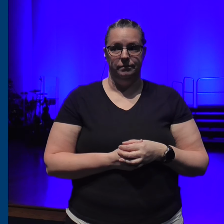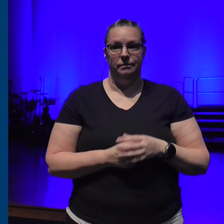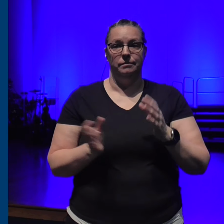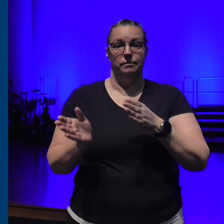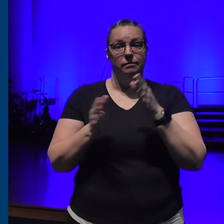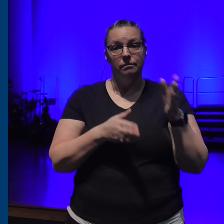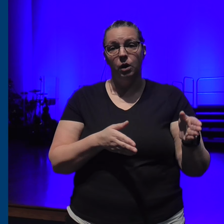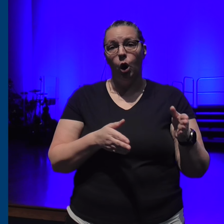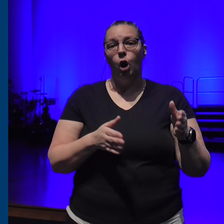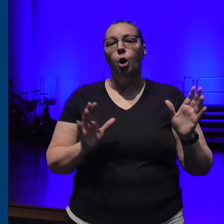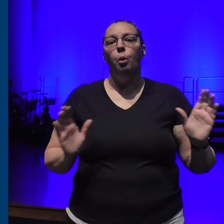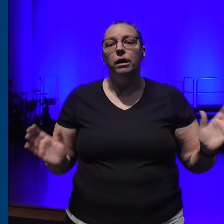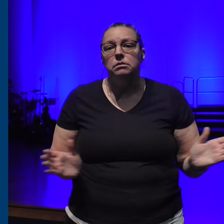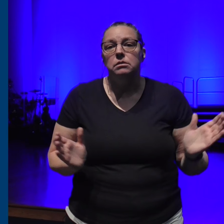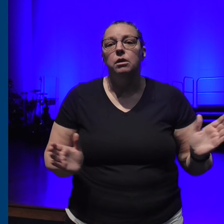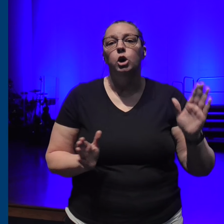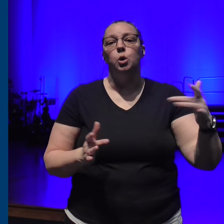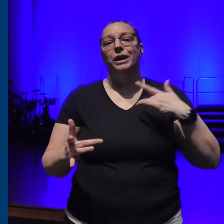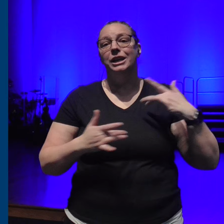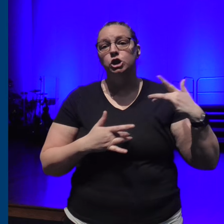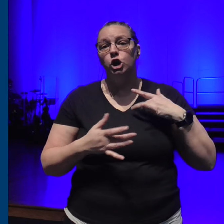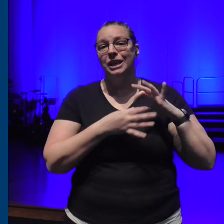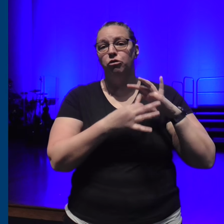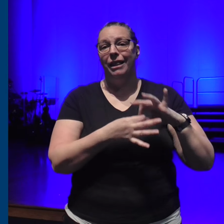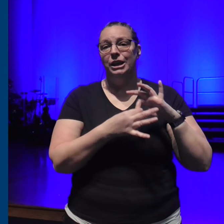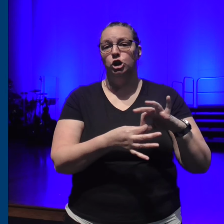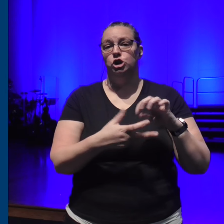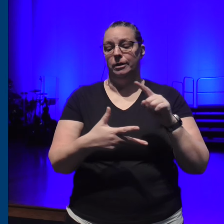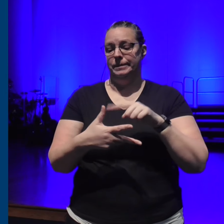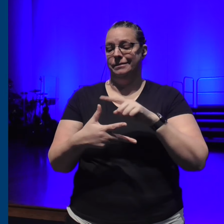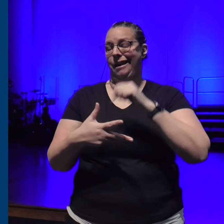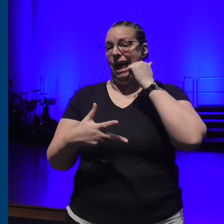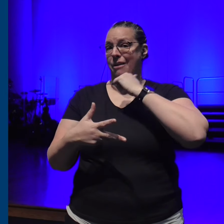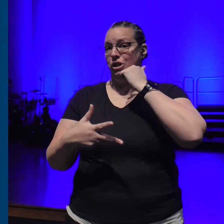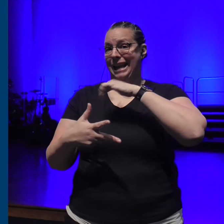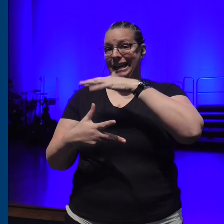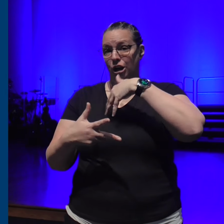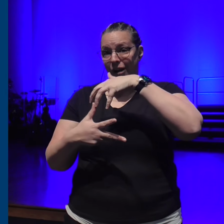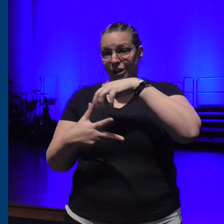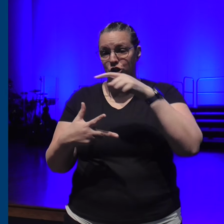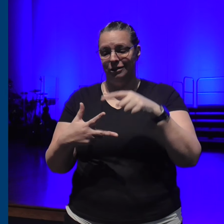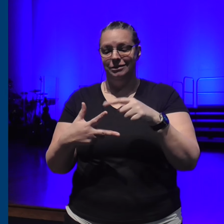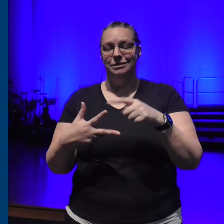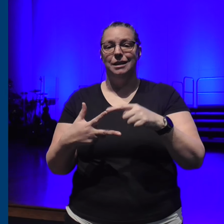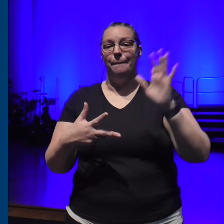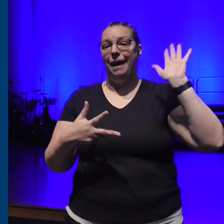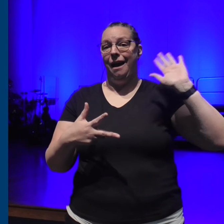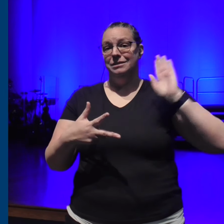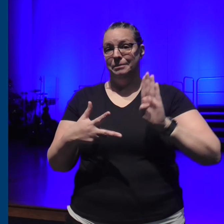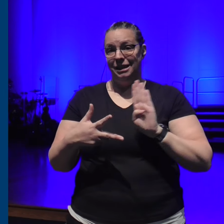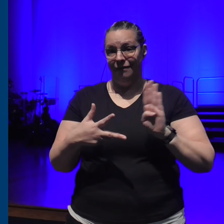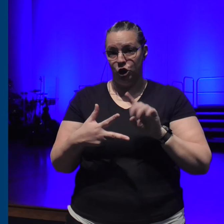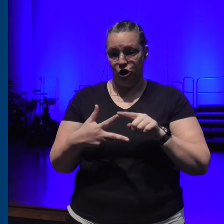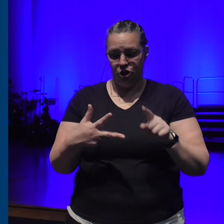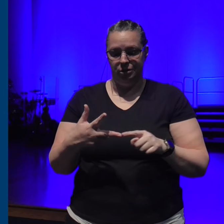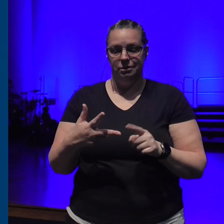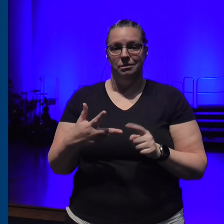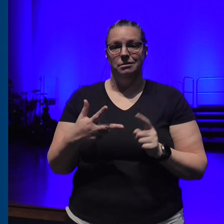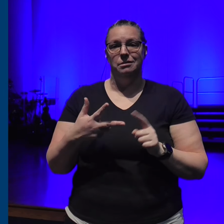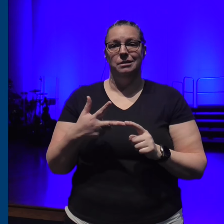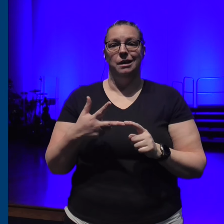What drives your concerns in relationship? 1, everyday interaction. 2, past behavior.